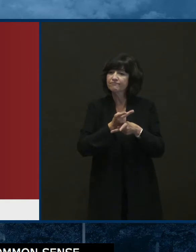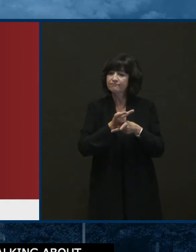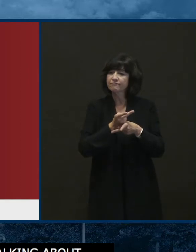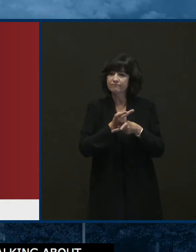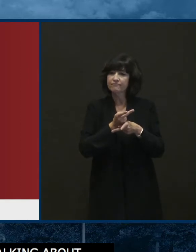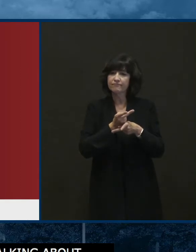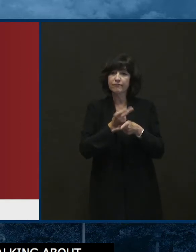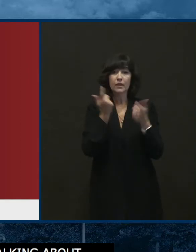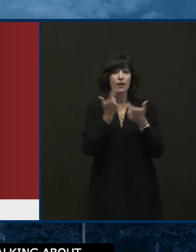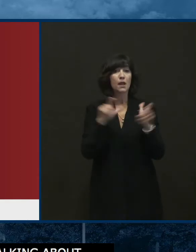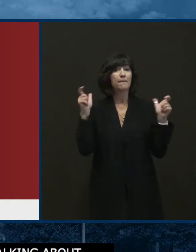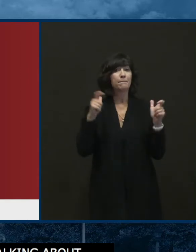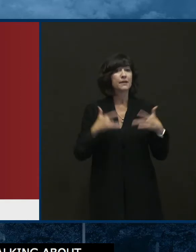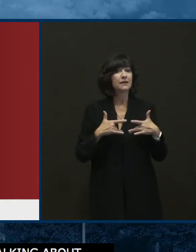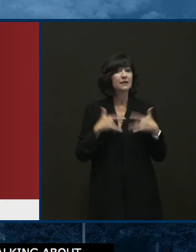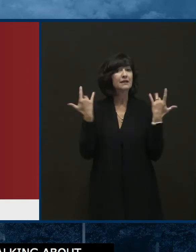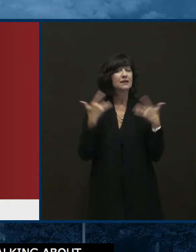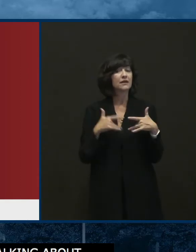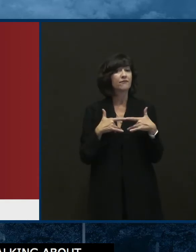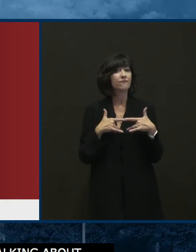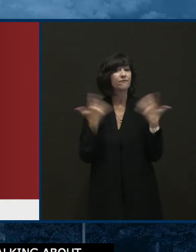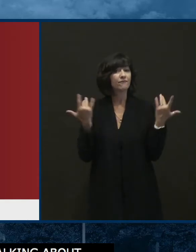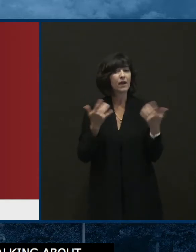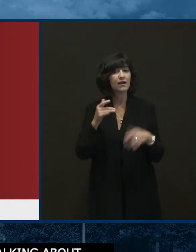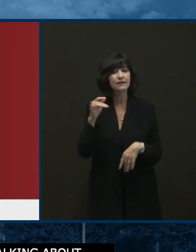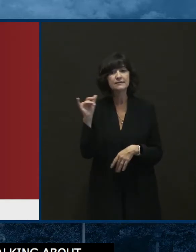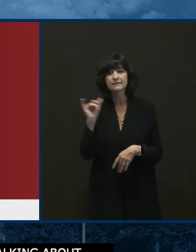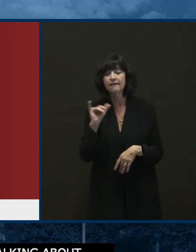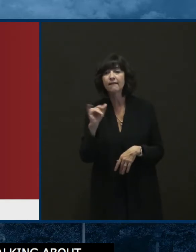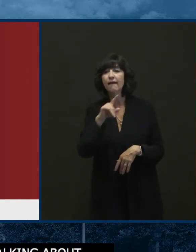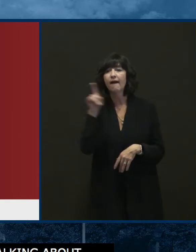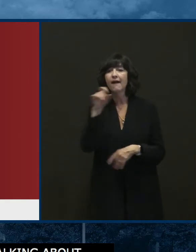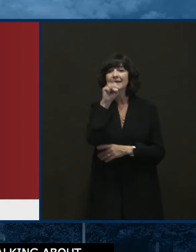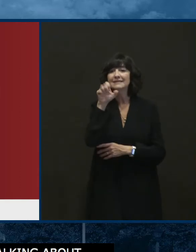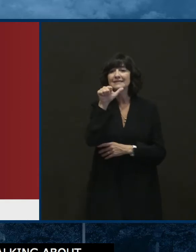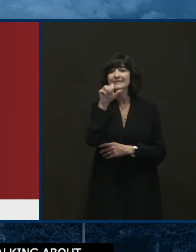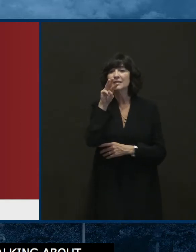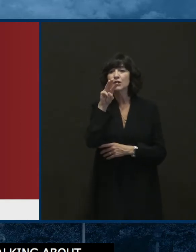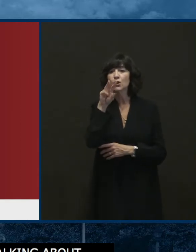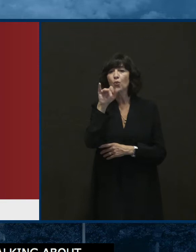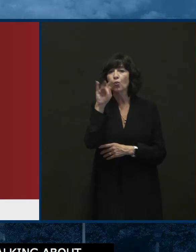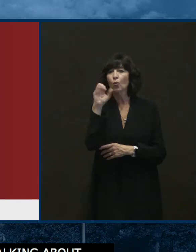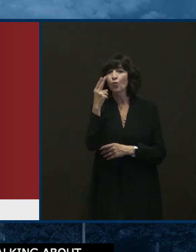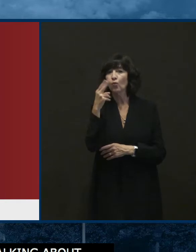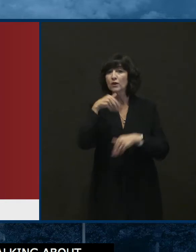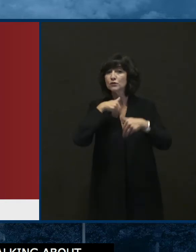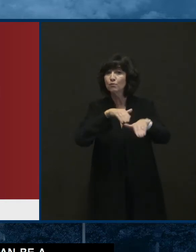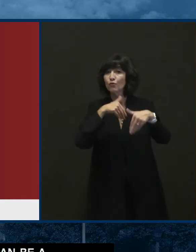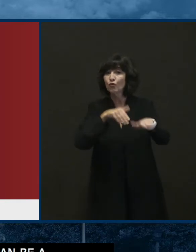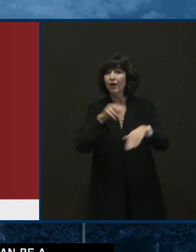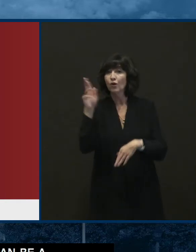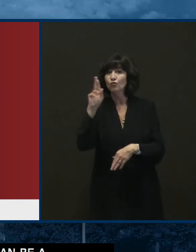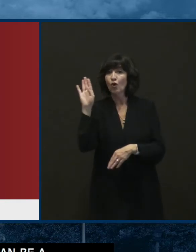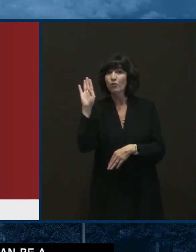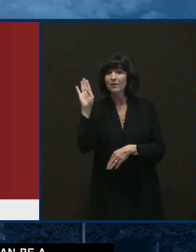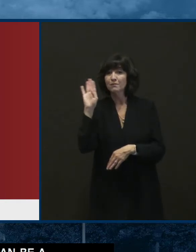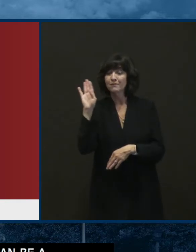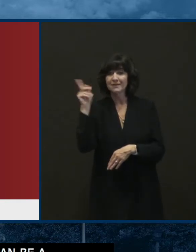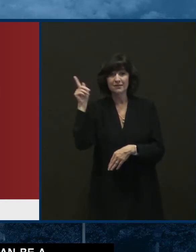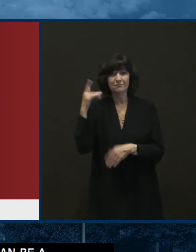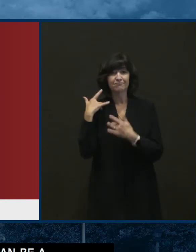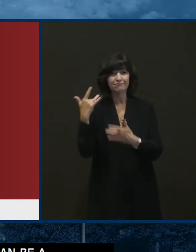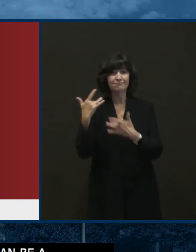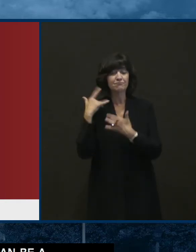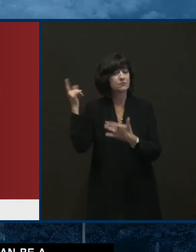big potential spreader events like the Sea Witch Parade in Rehoboth and like some of the events they have in Lewis, but